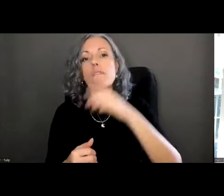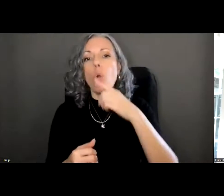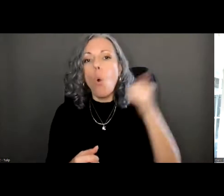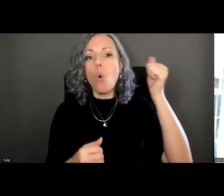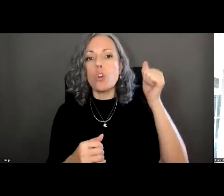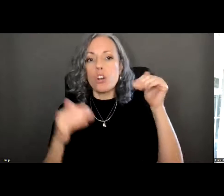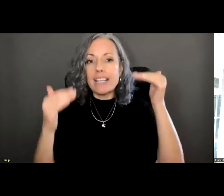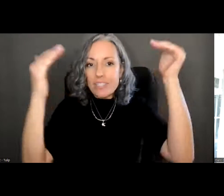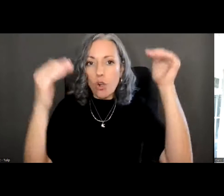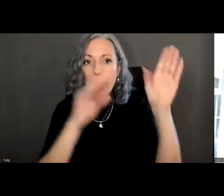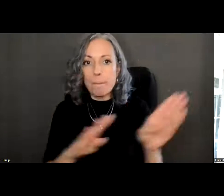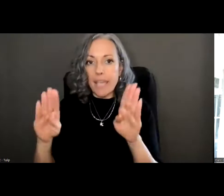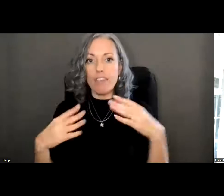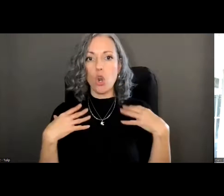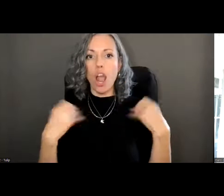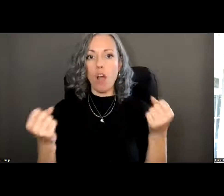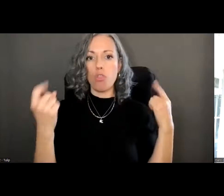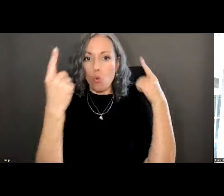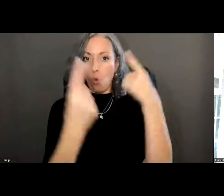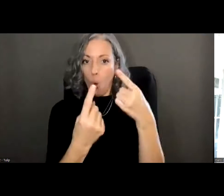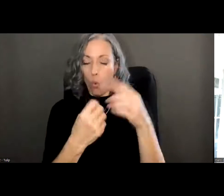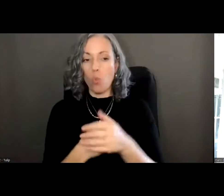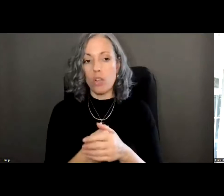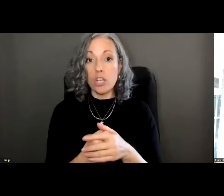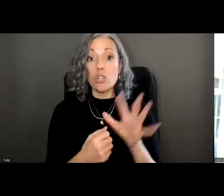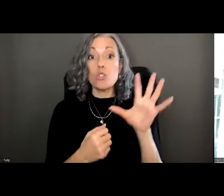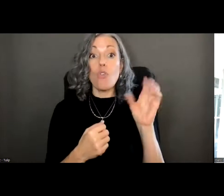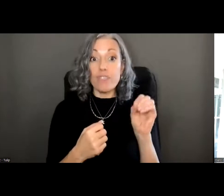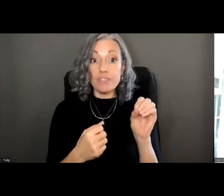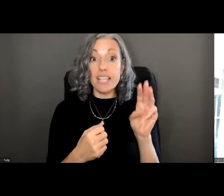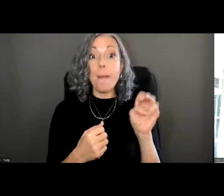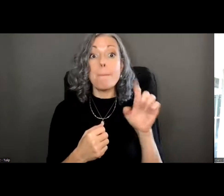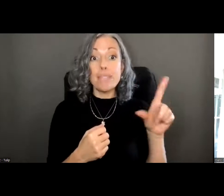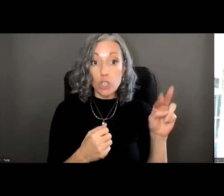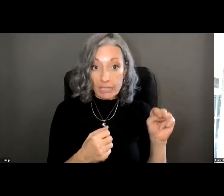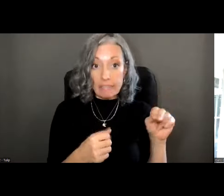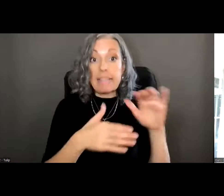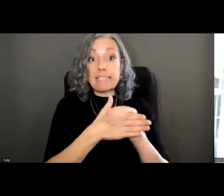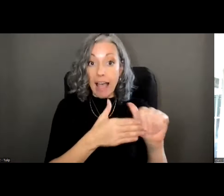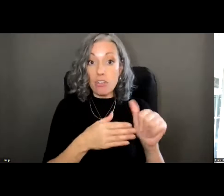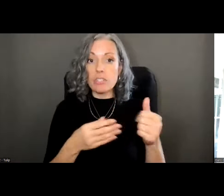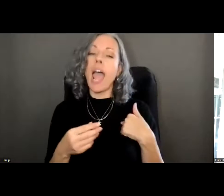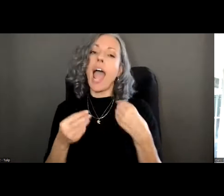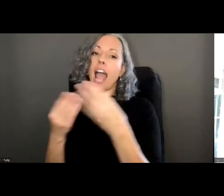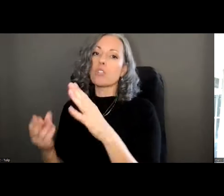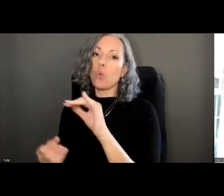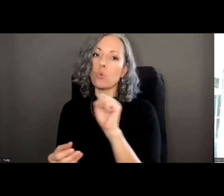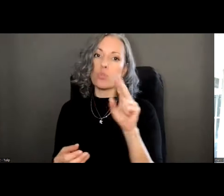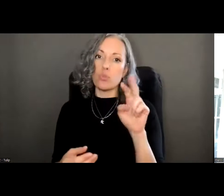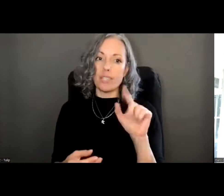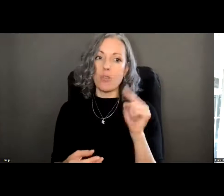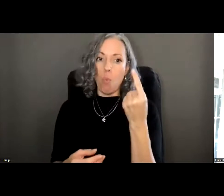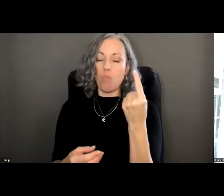health initiative. So $50 million, I told Susan yesterday, I can probably count on one